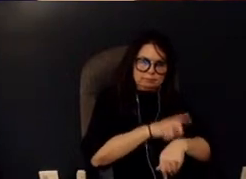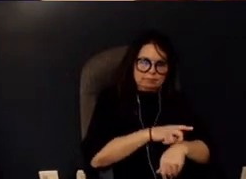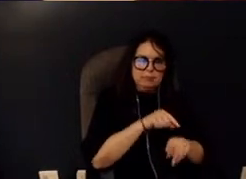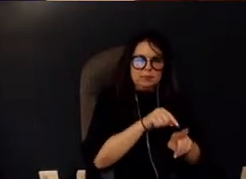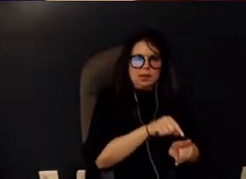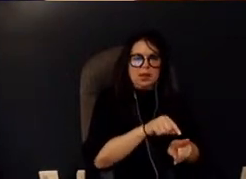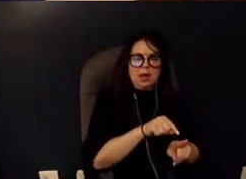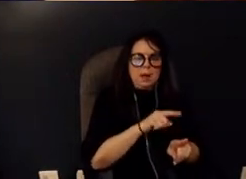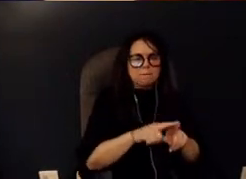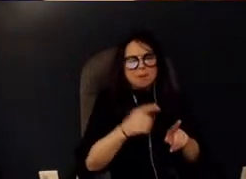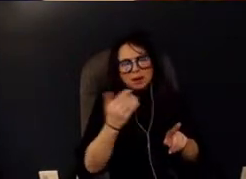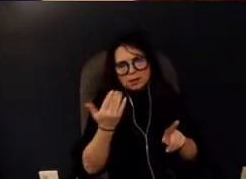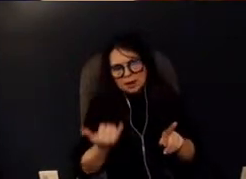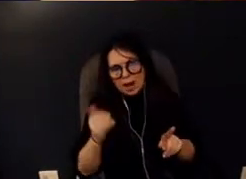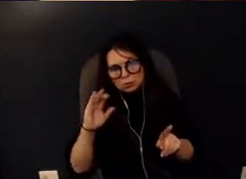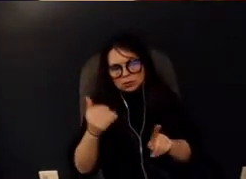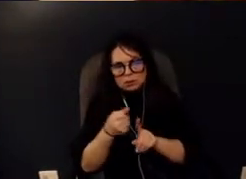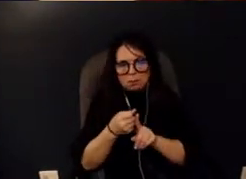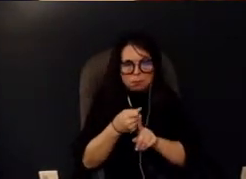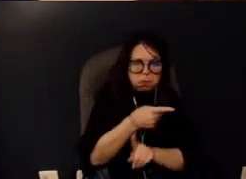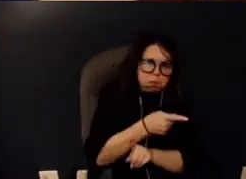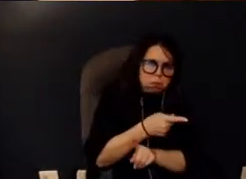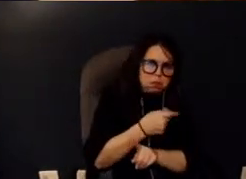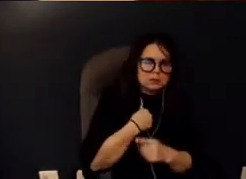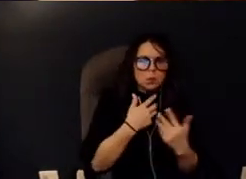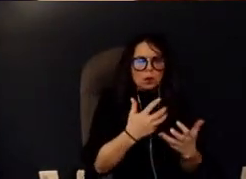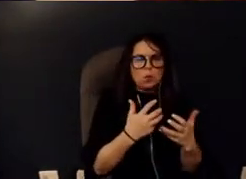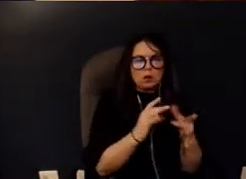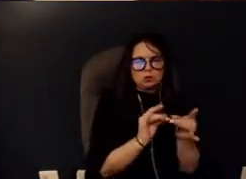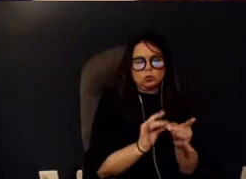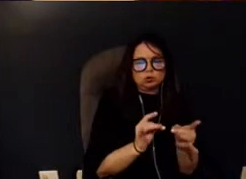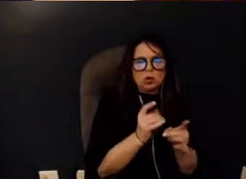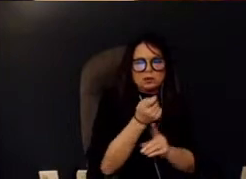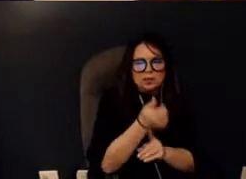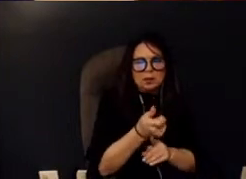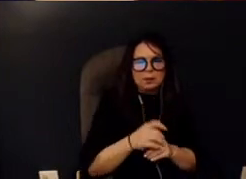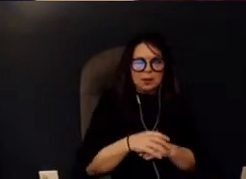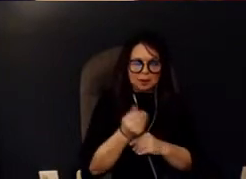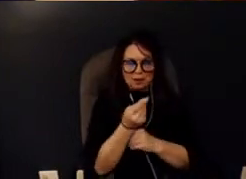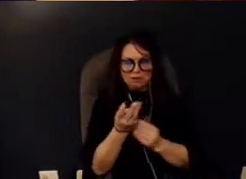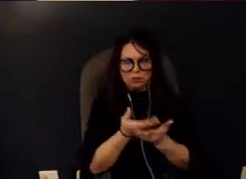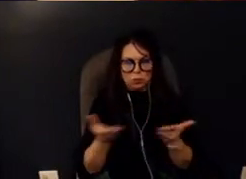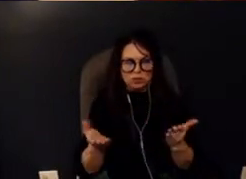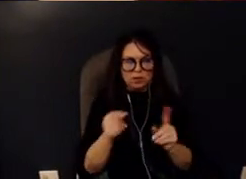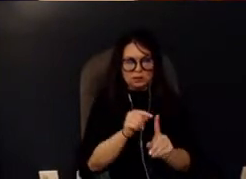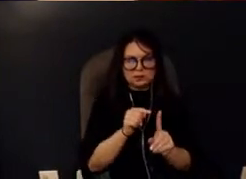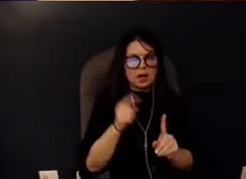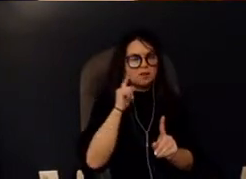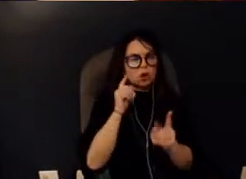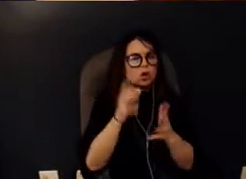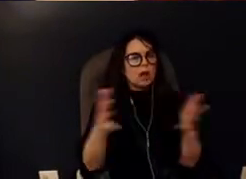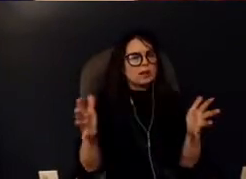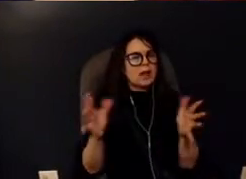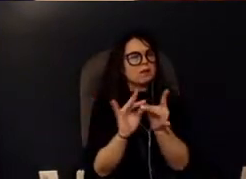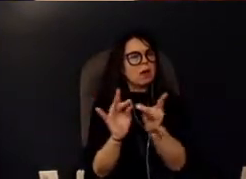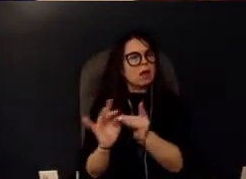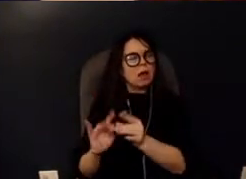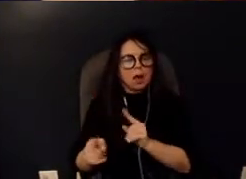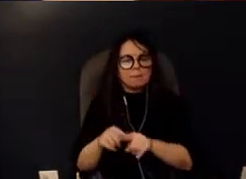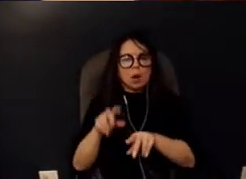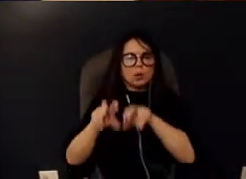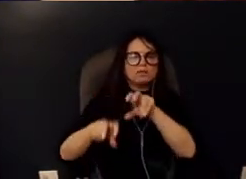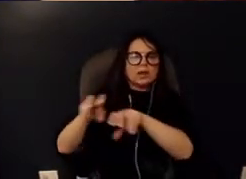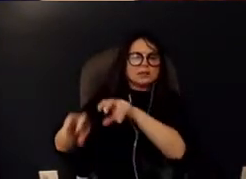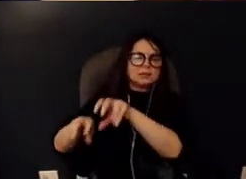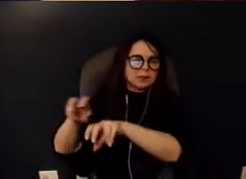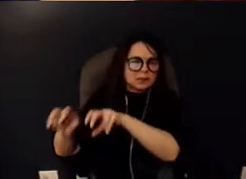bit. There's a few things. One is, I've heard a lot of talk about the other investments that we're making. I heard a lot of talk about